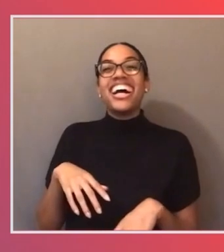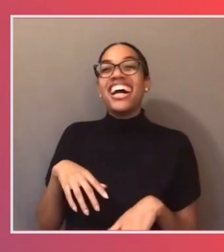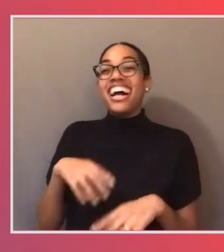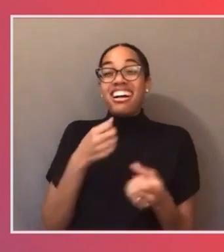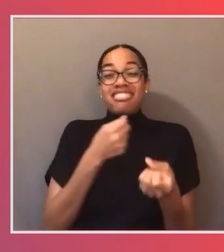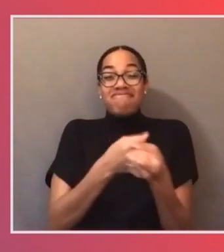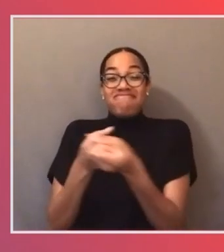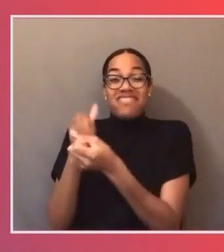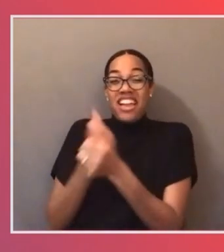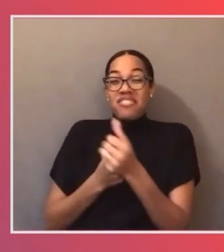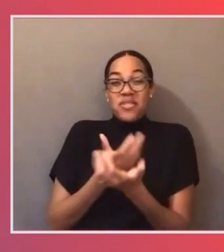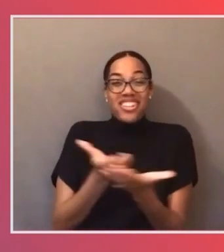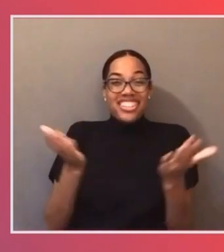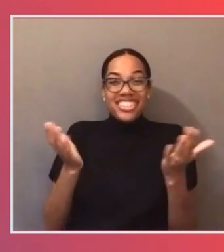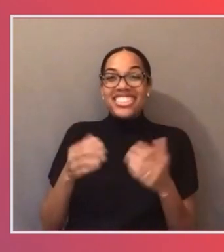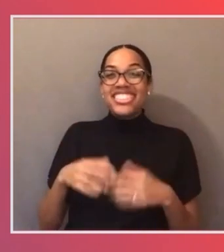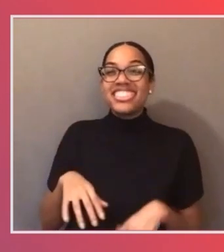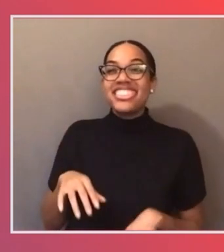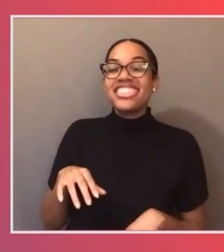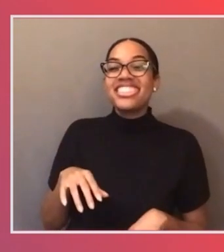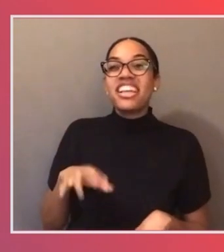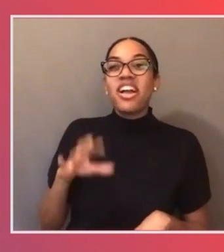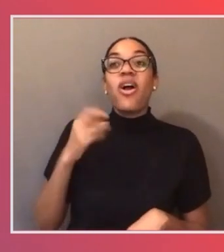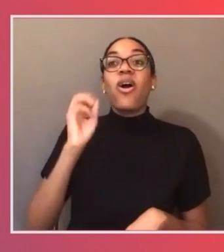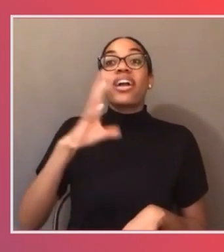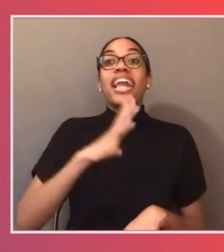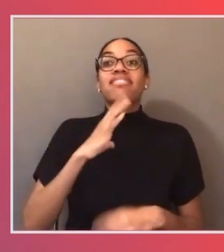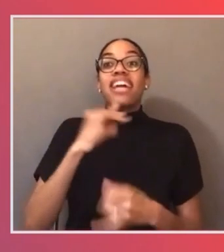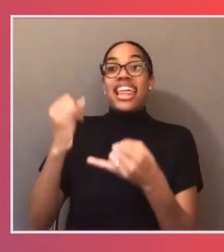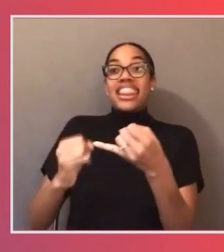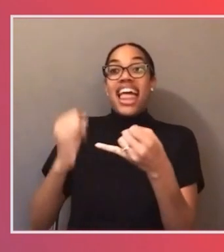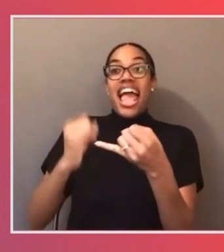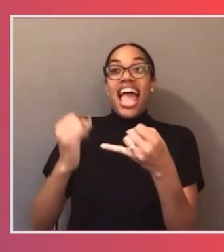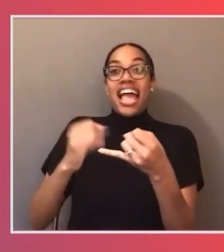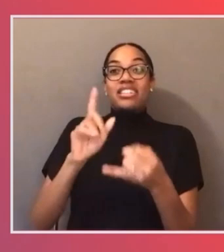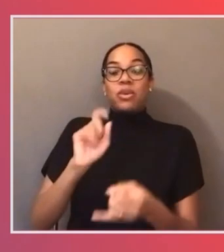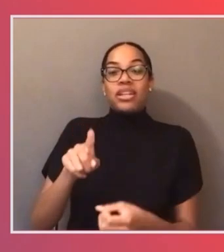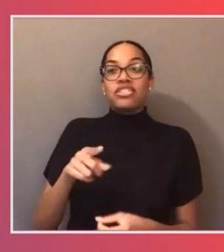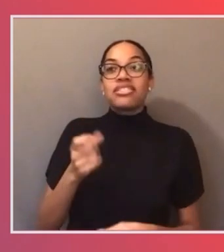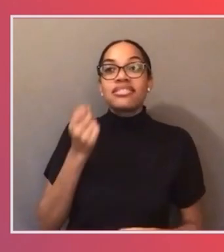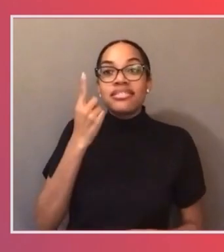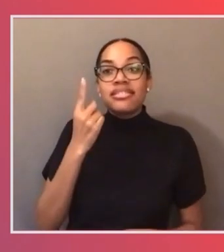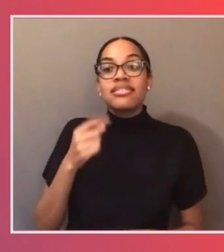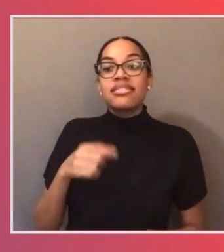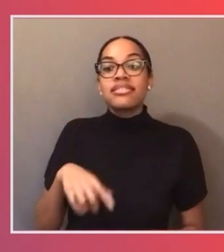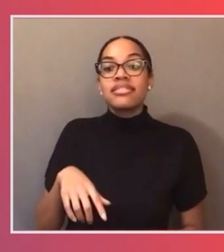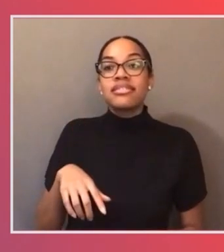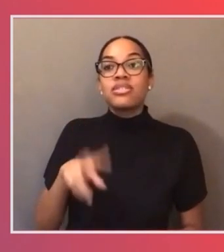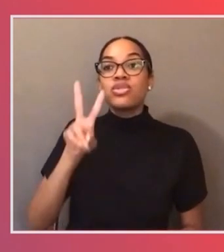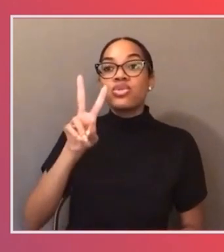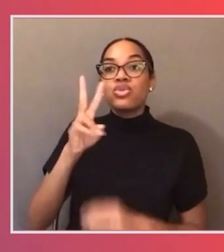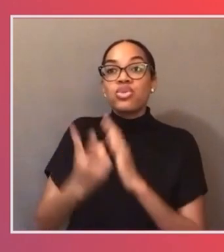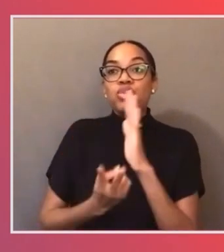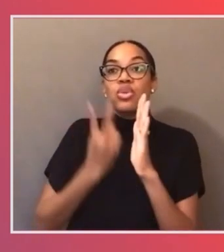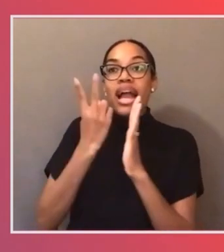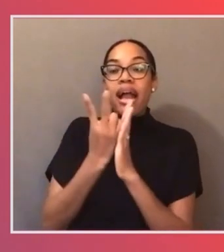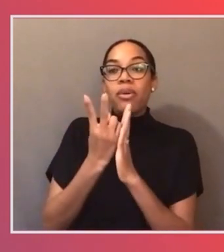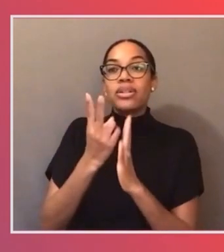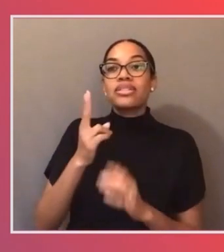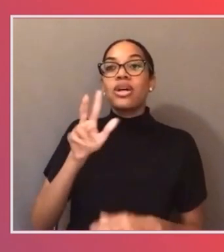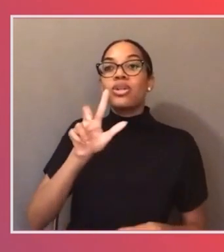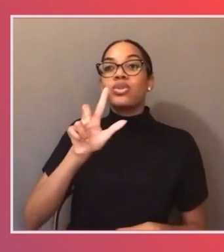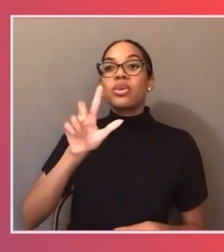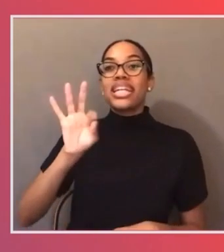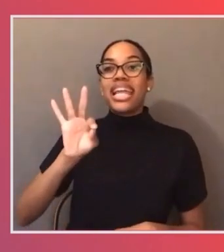hours, 17 minutes, and 25 seconds into Endgame, a few Avengers arrive to help our